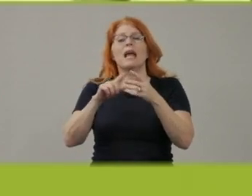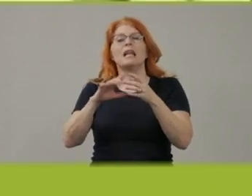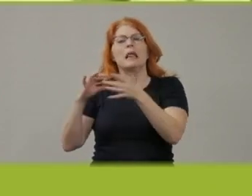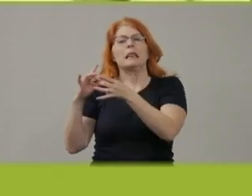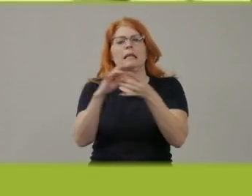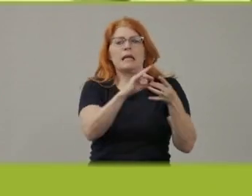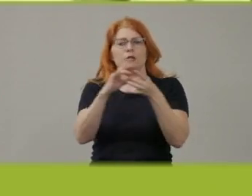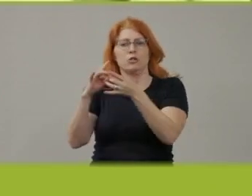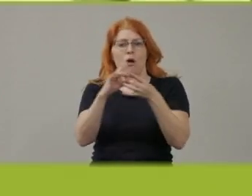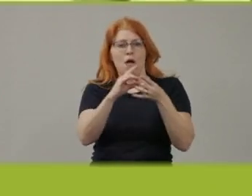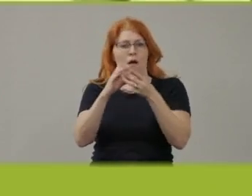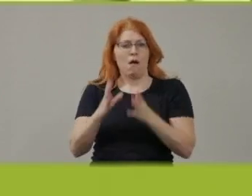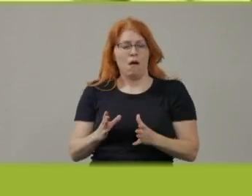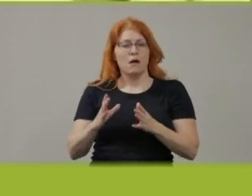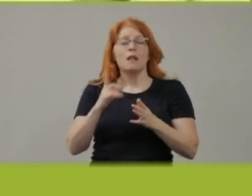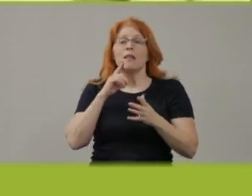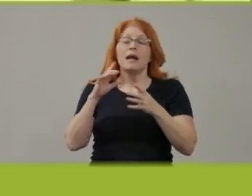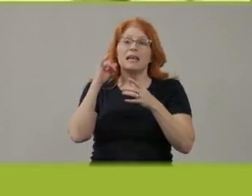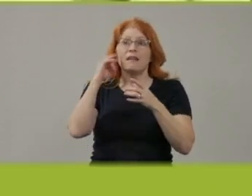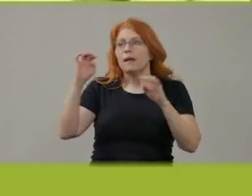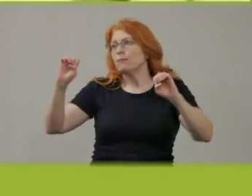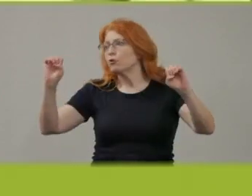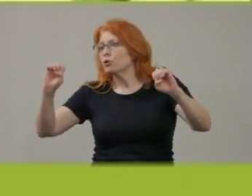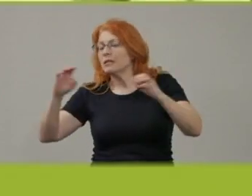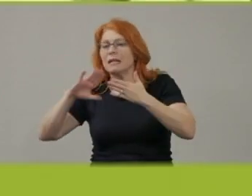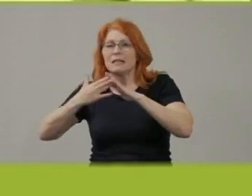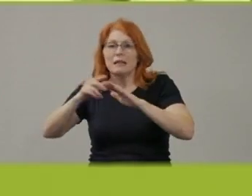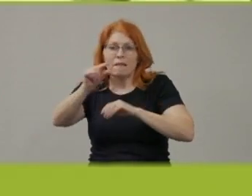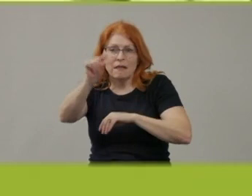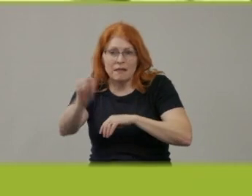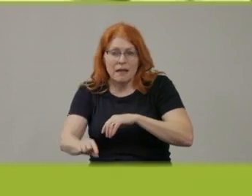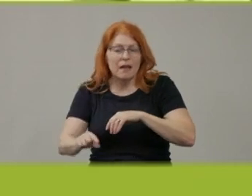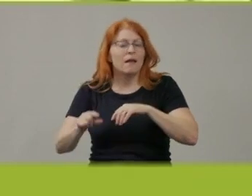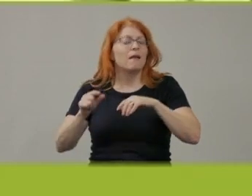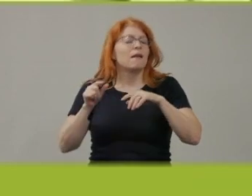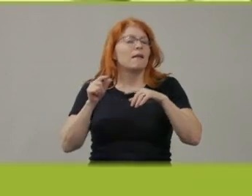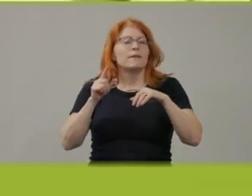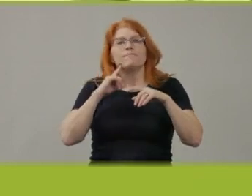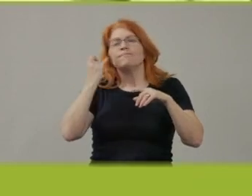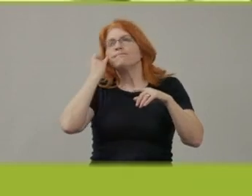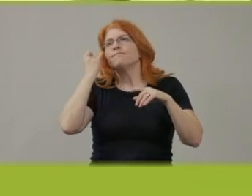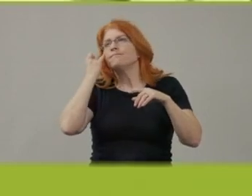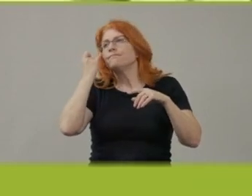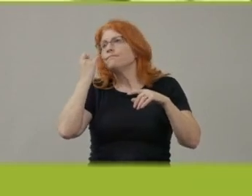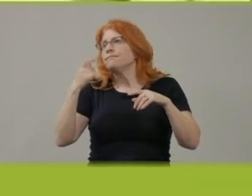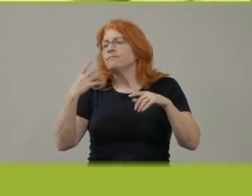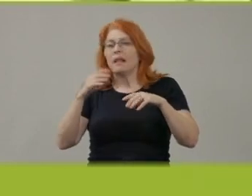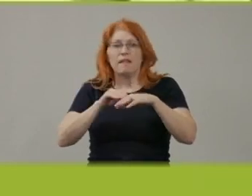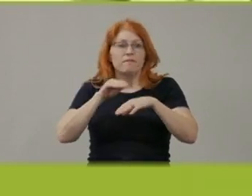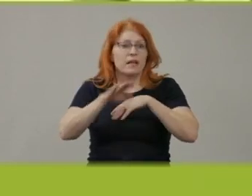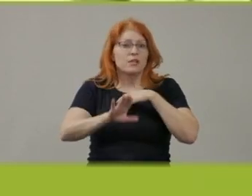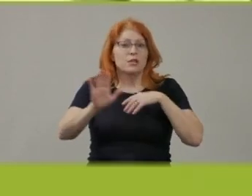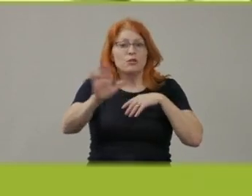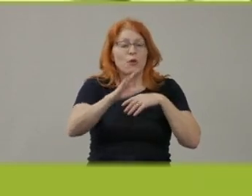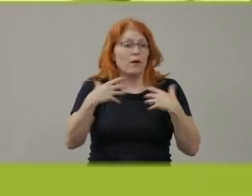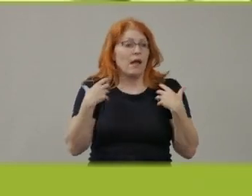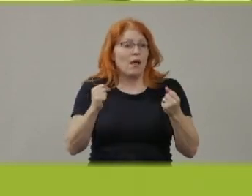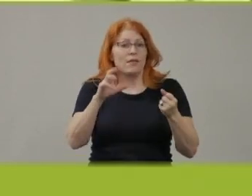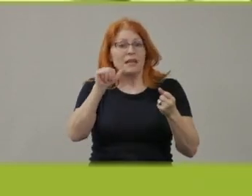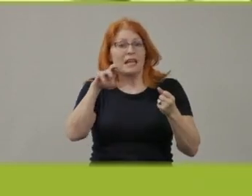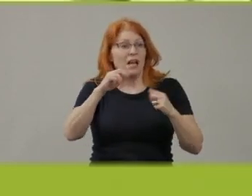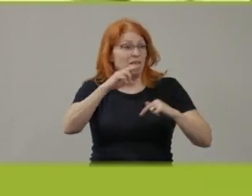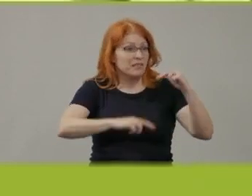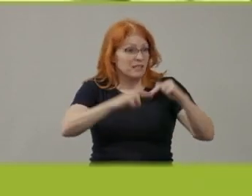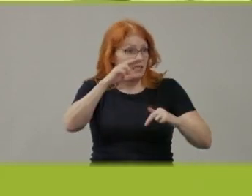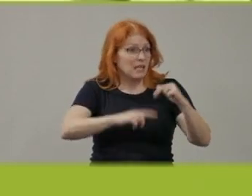so liaisons would be if there was an emergency in the city of Glendale, and let's say it affected one of your healthcare facilities. I